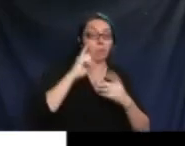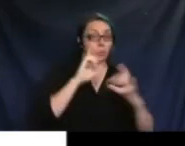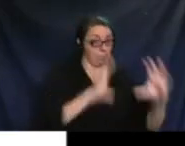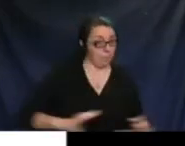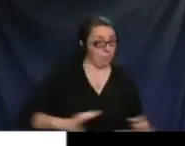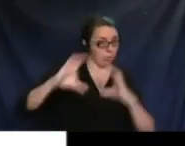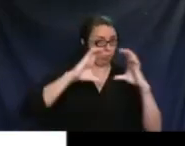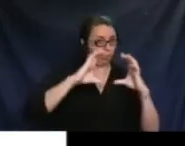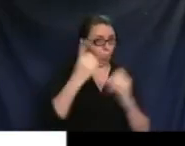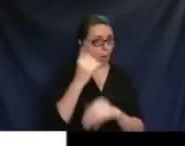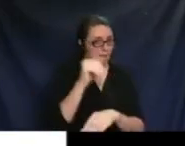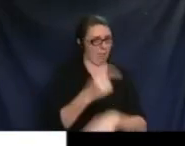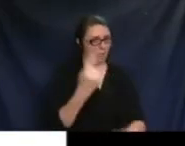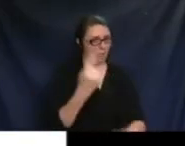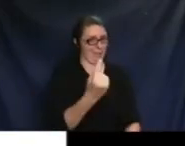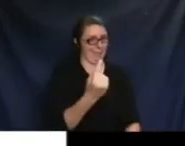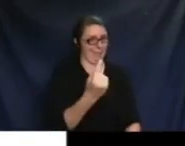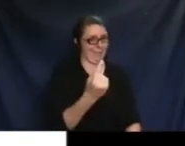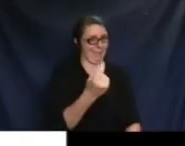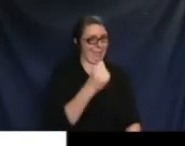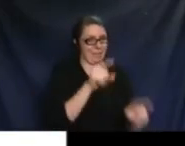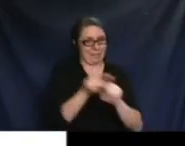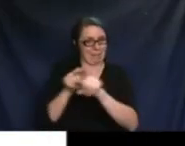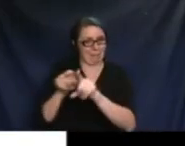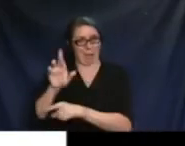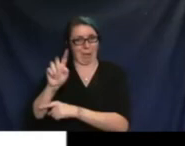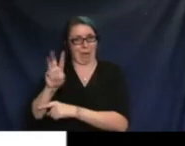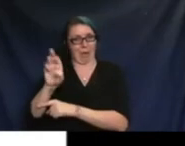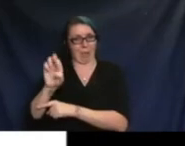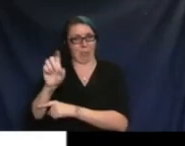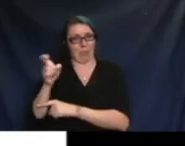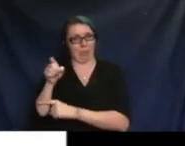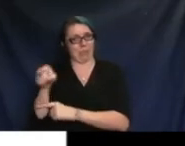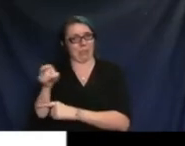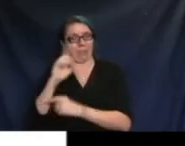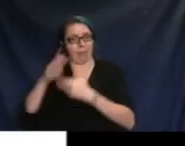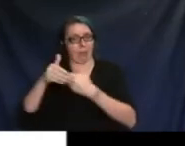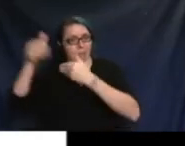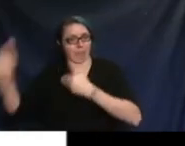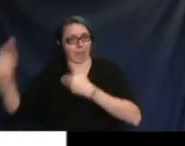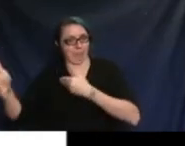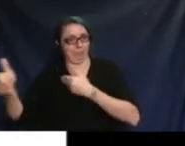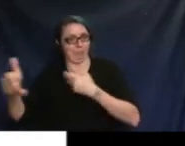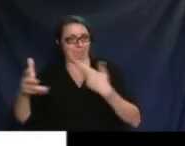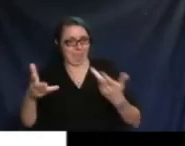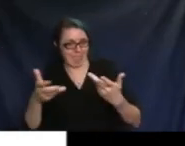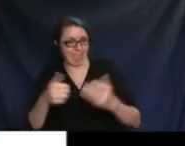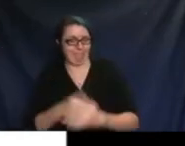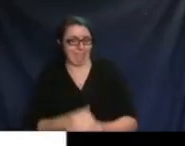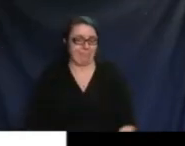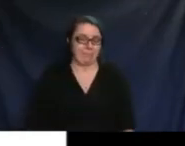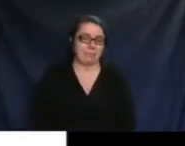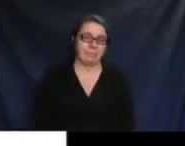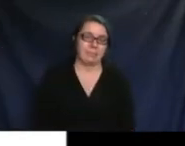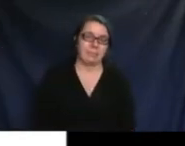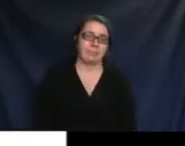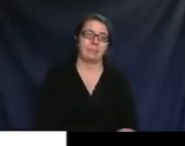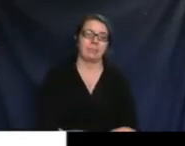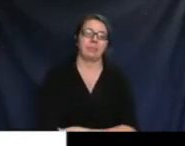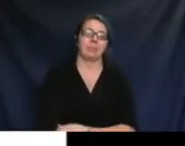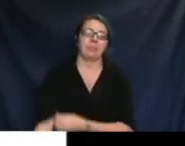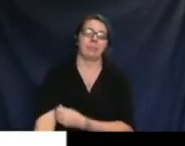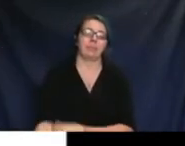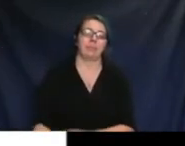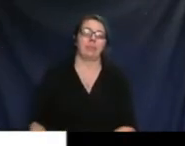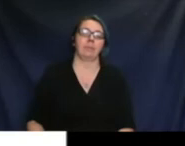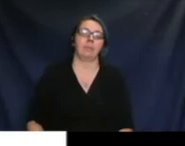So that's also something just to take into account. And just to add to that, yes, that is the strategy that